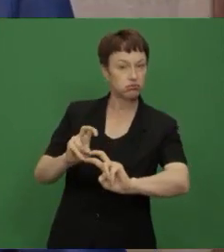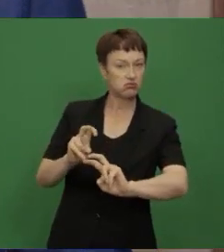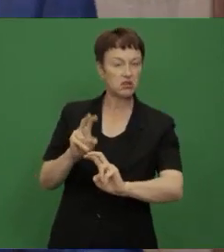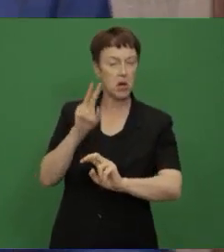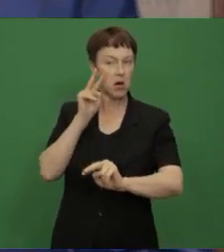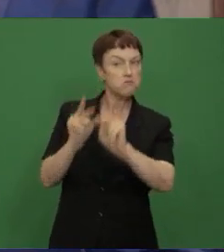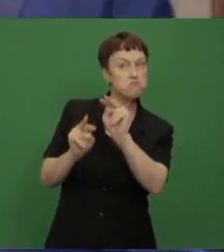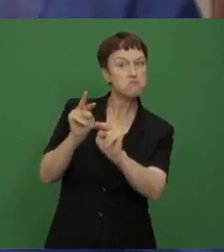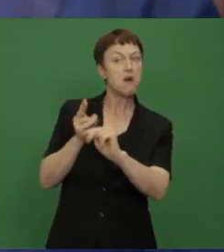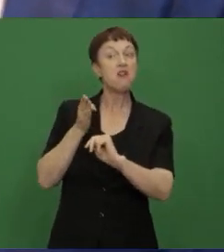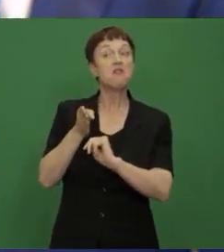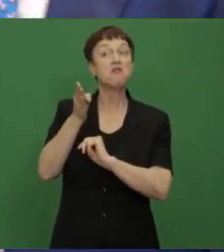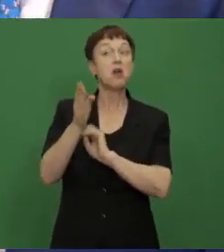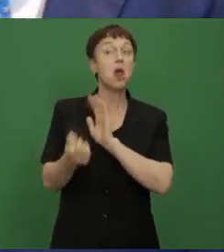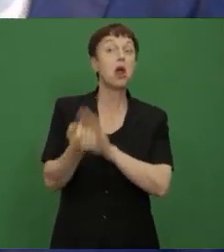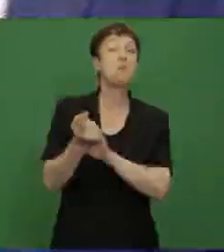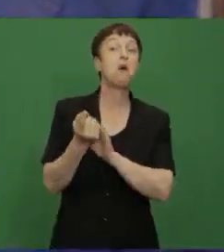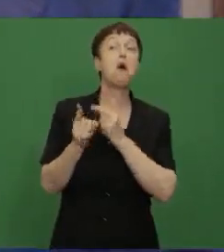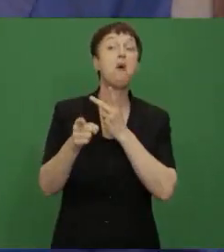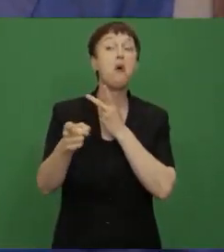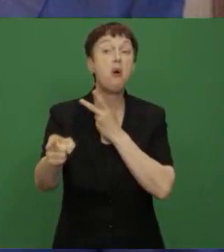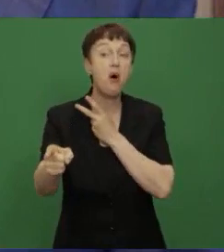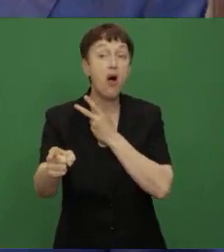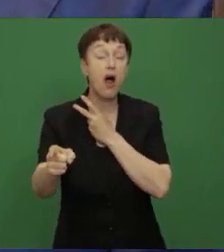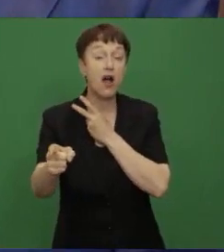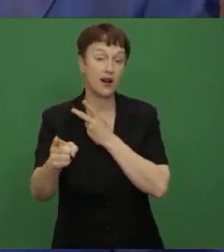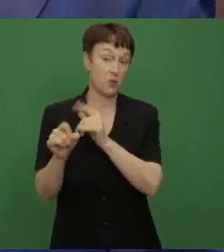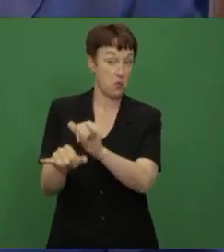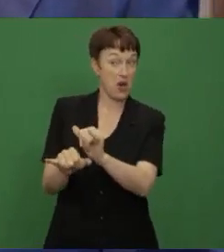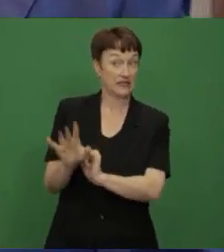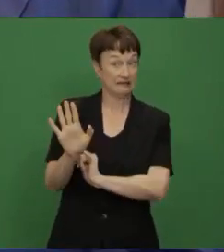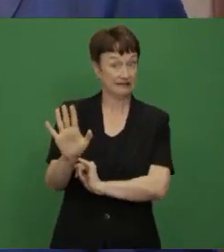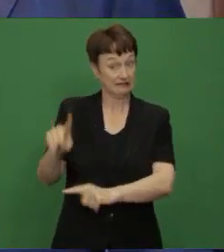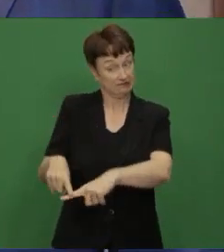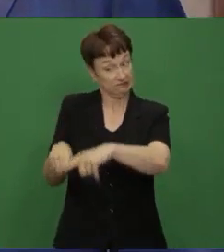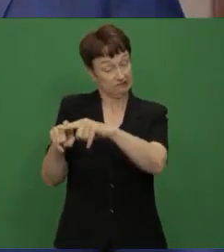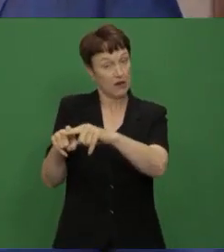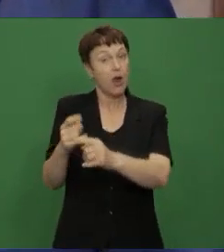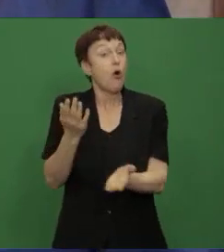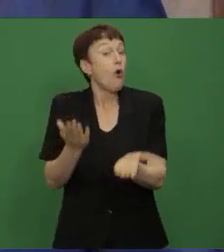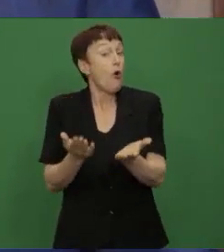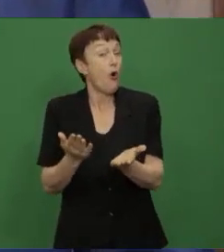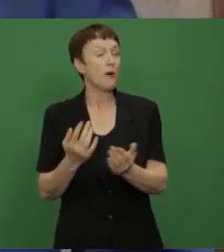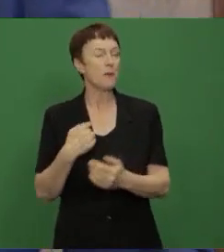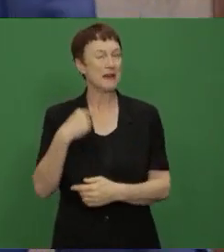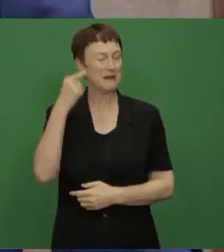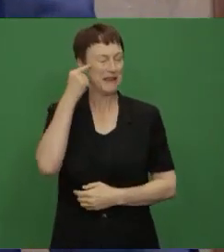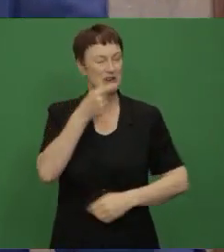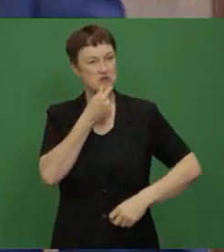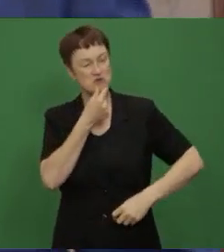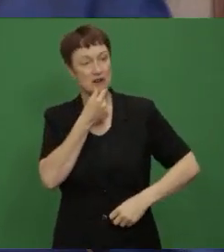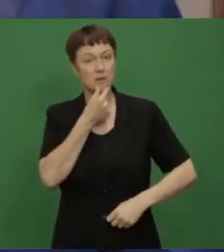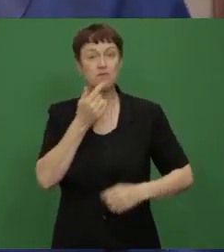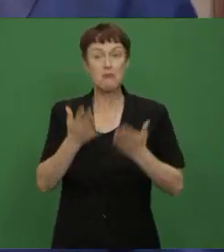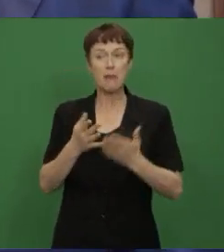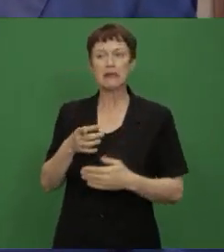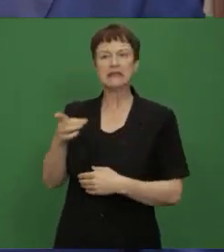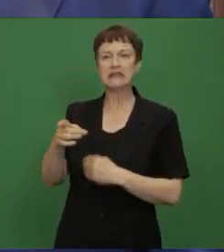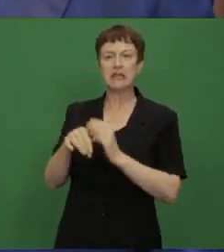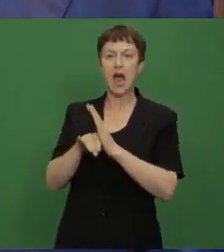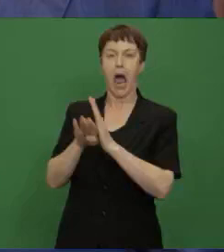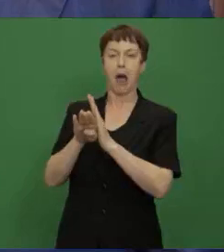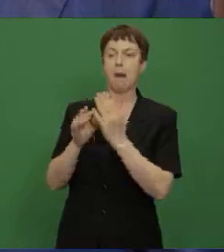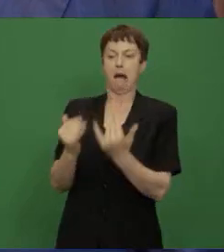developments in subsequent meetings. However, delaying the adjustment could cause